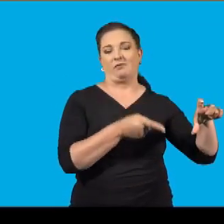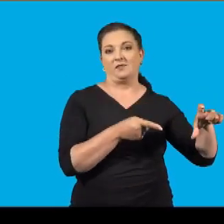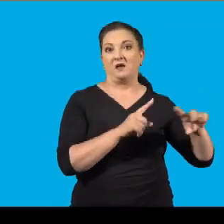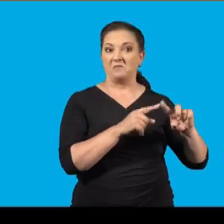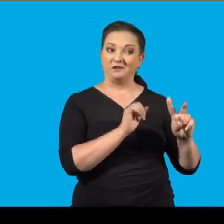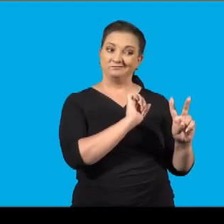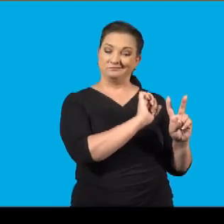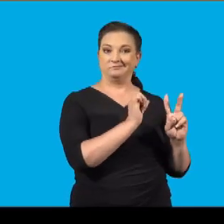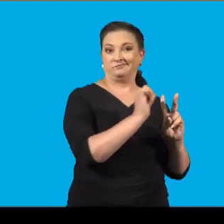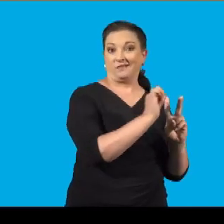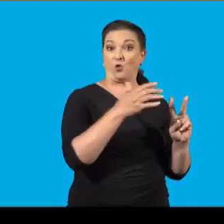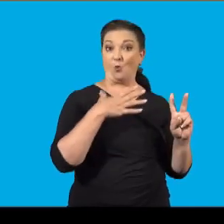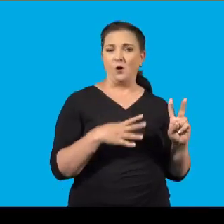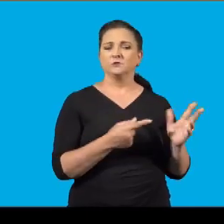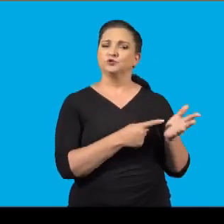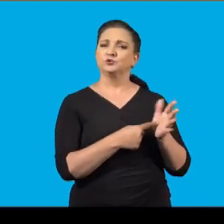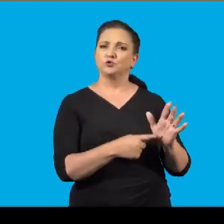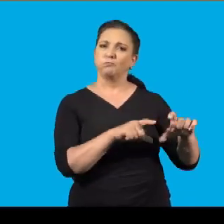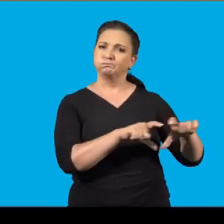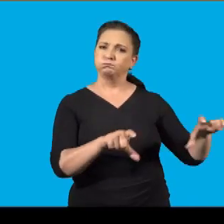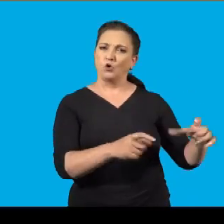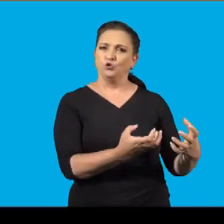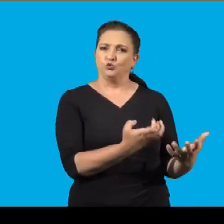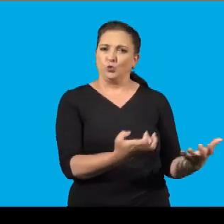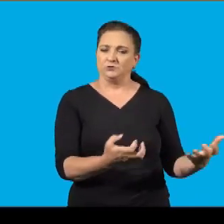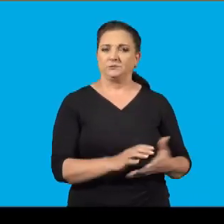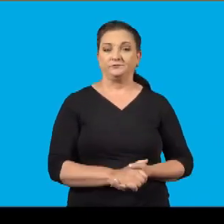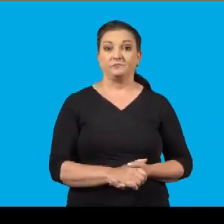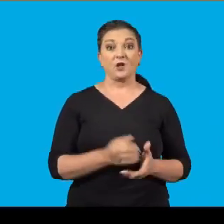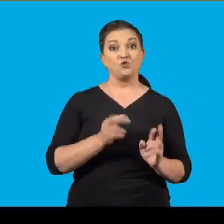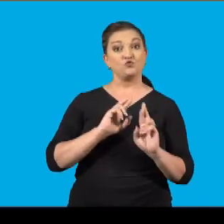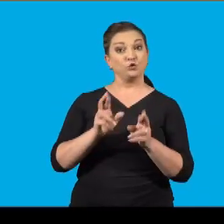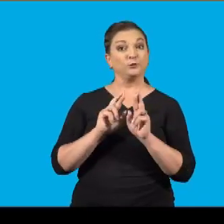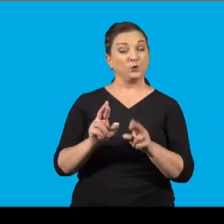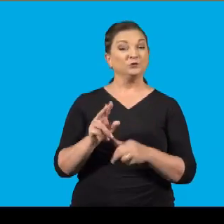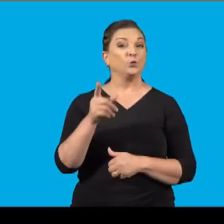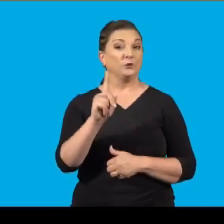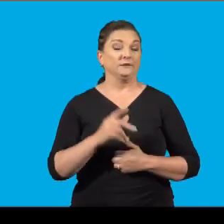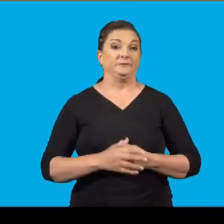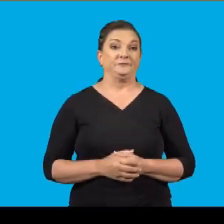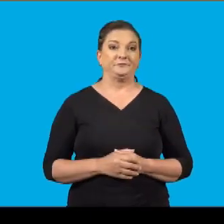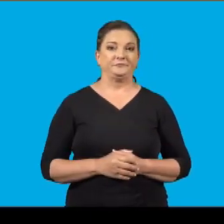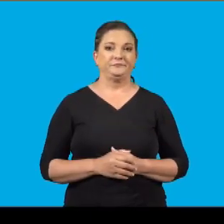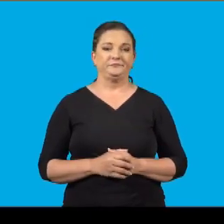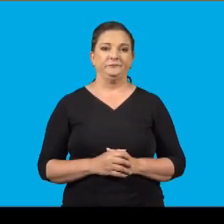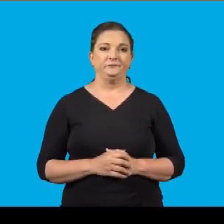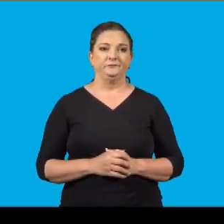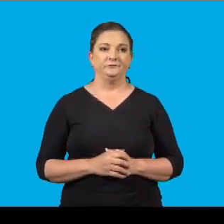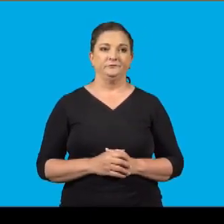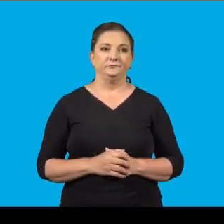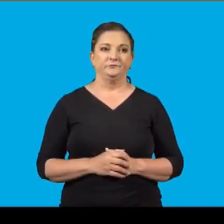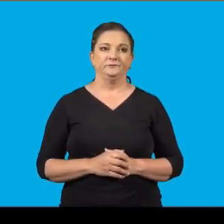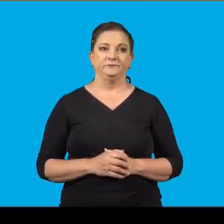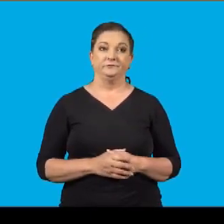you what they wanted. Now let's look at possible response from that